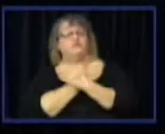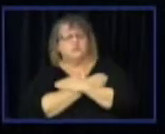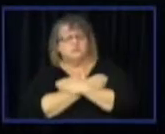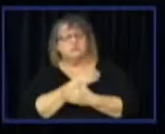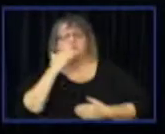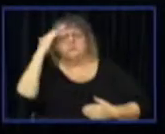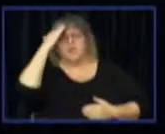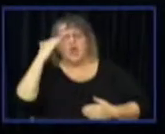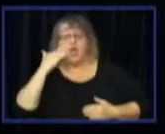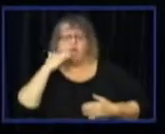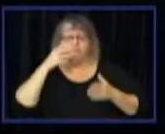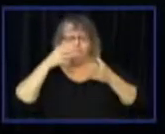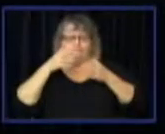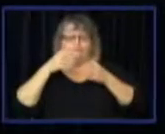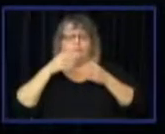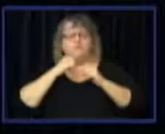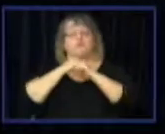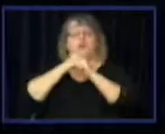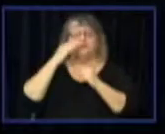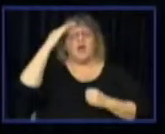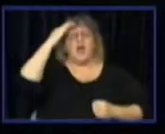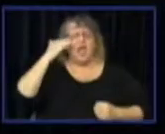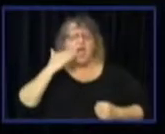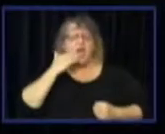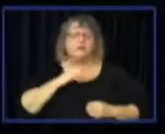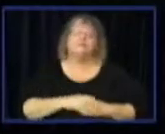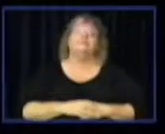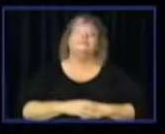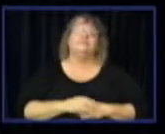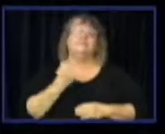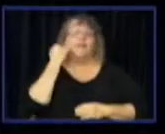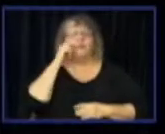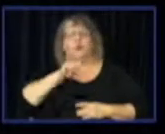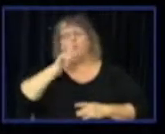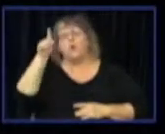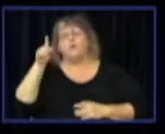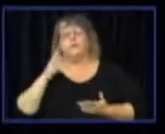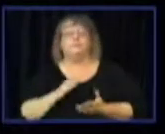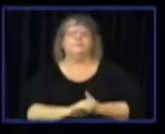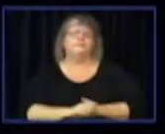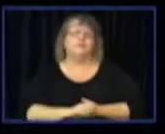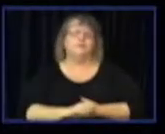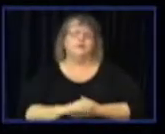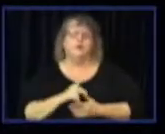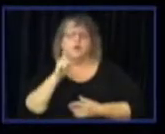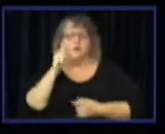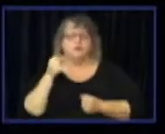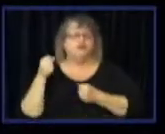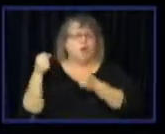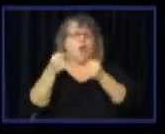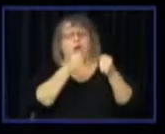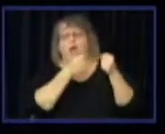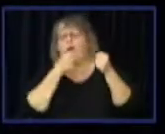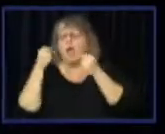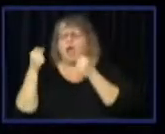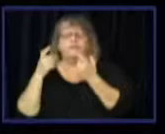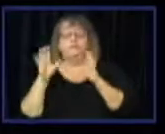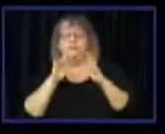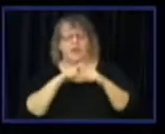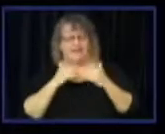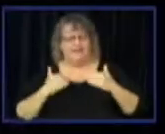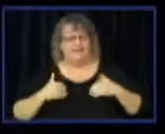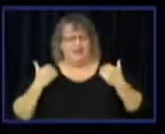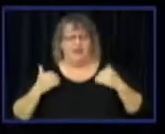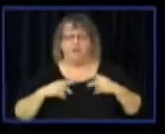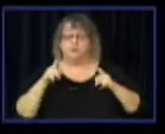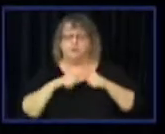head. I wouldn't recommend that you go out and do a lot of driving. Even if you're a youngster